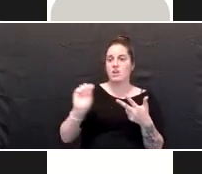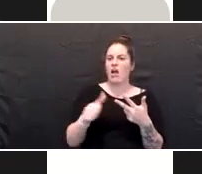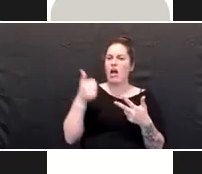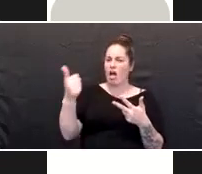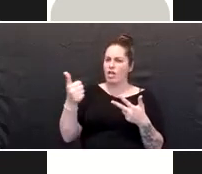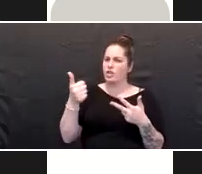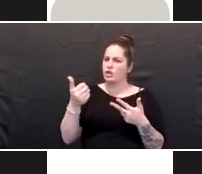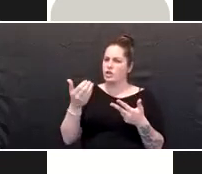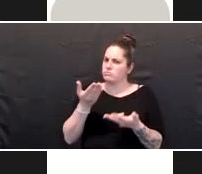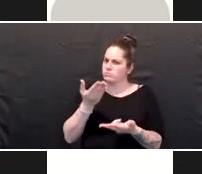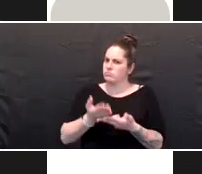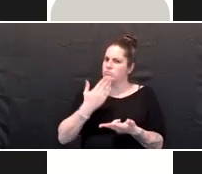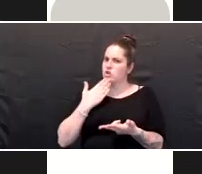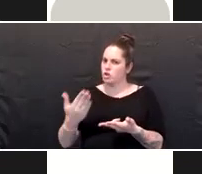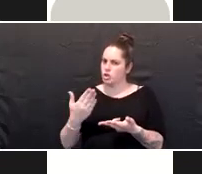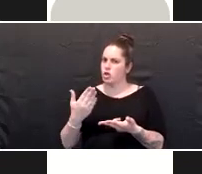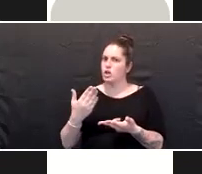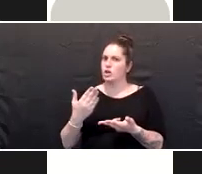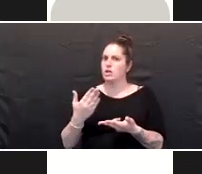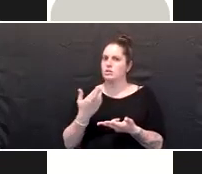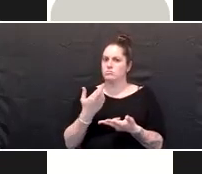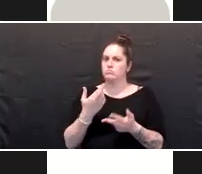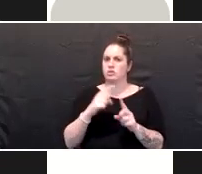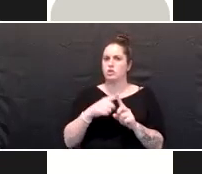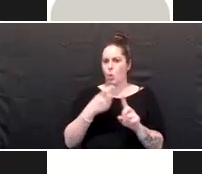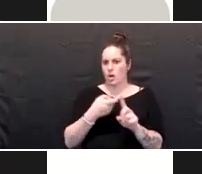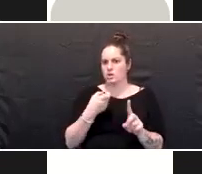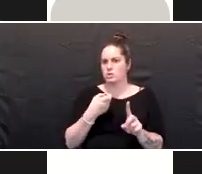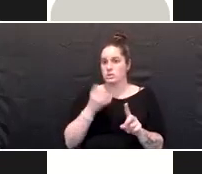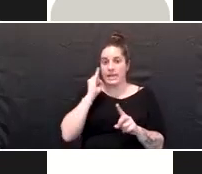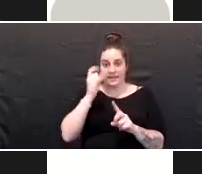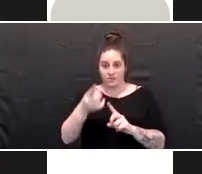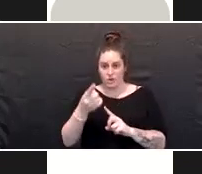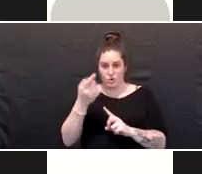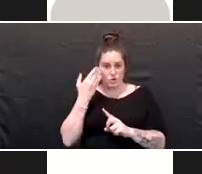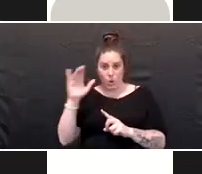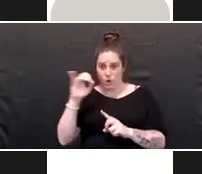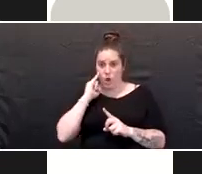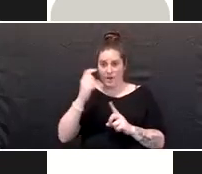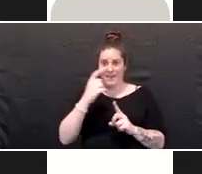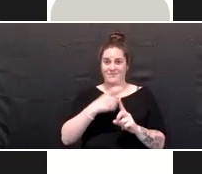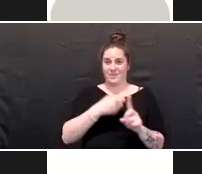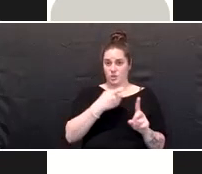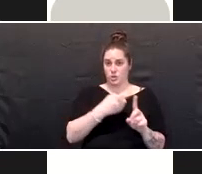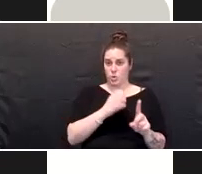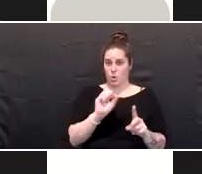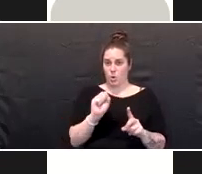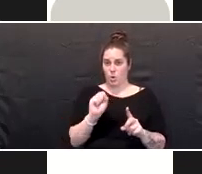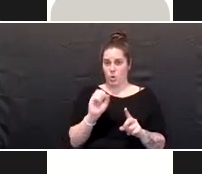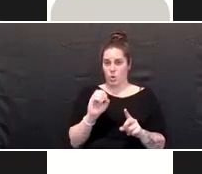sources. If you have a question or doubt about whether a source is credible, feel free to reach out to